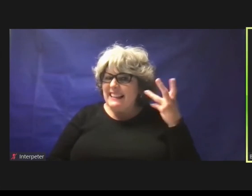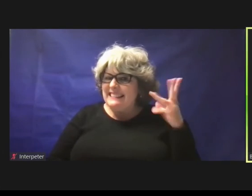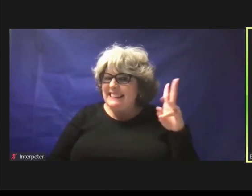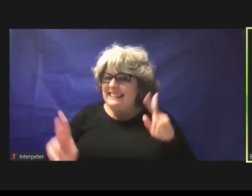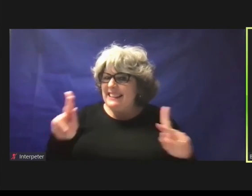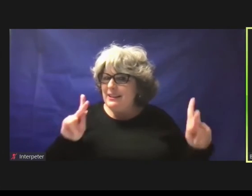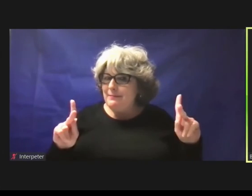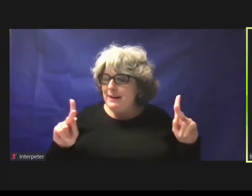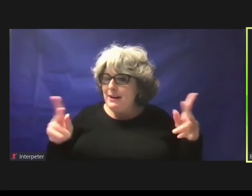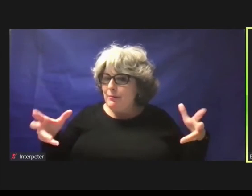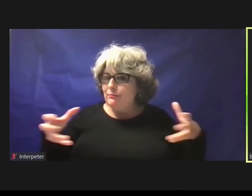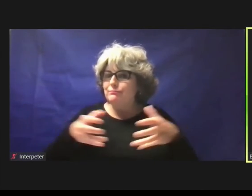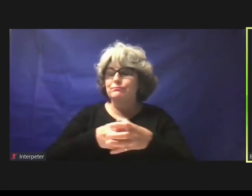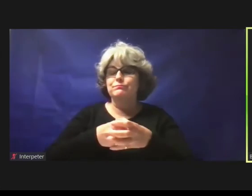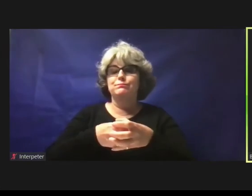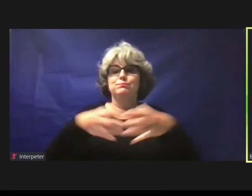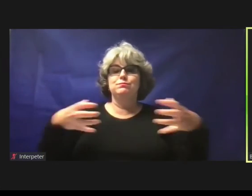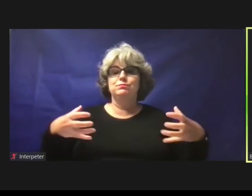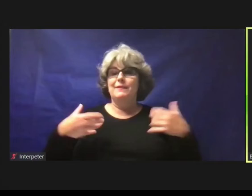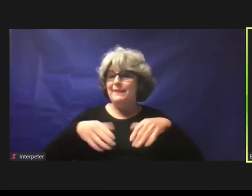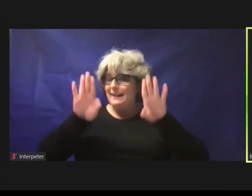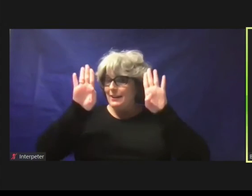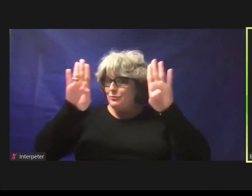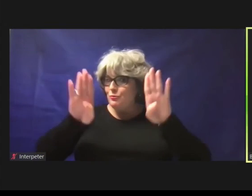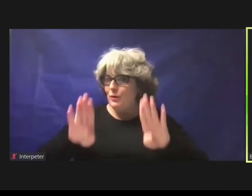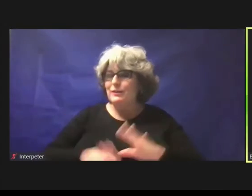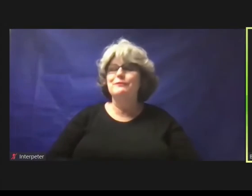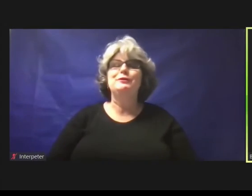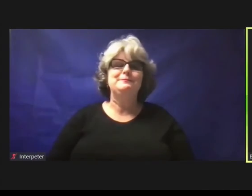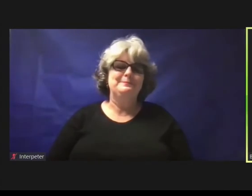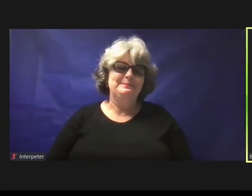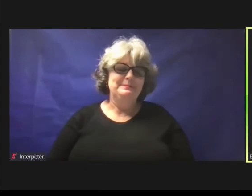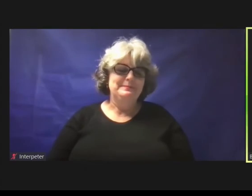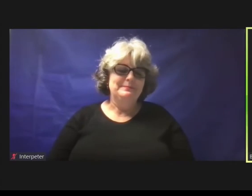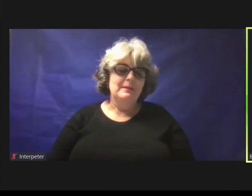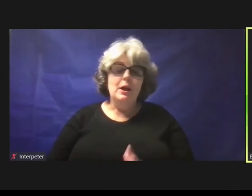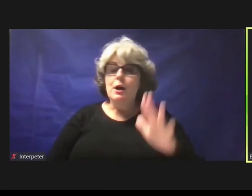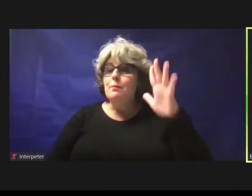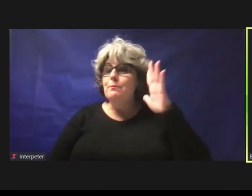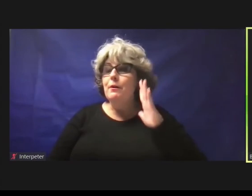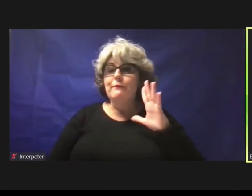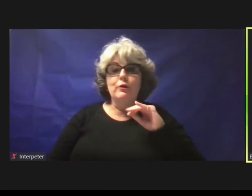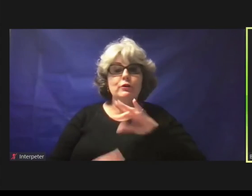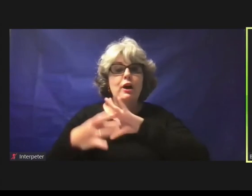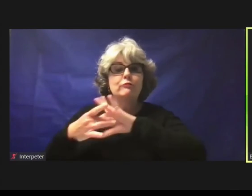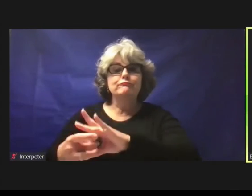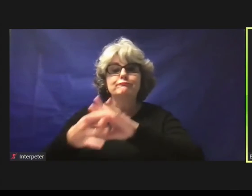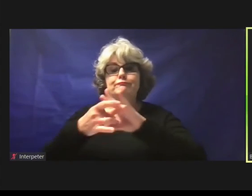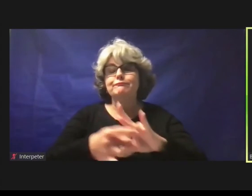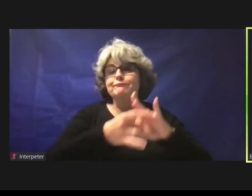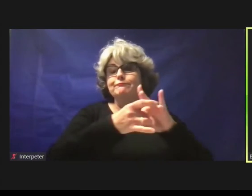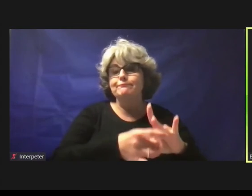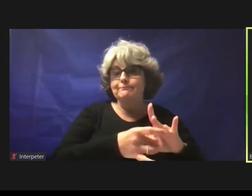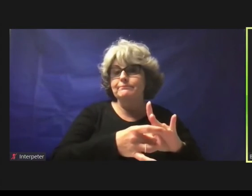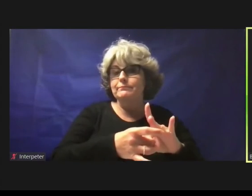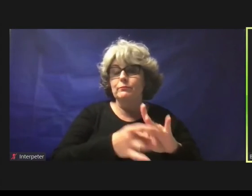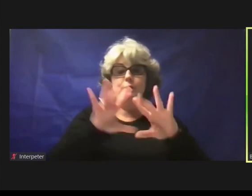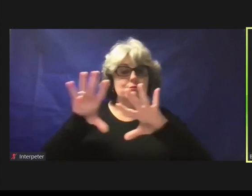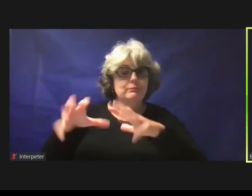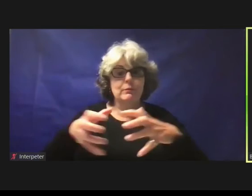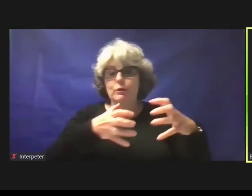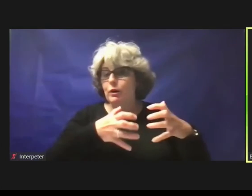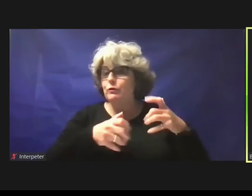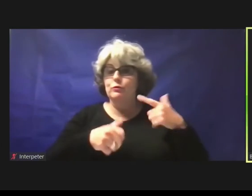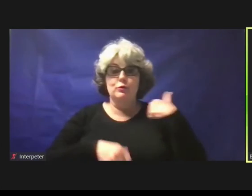1,216, which is just wonderful. And we didn't have any affiliations with any groups when